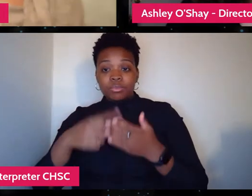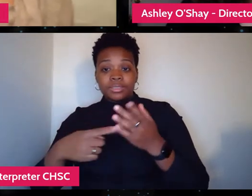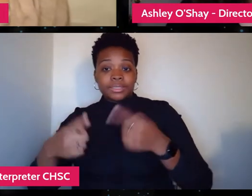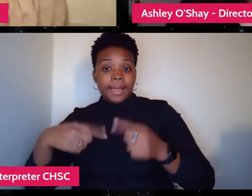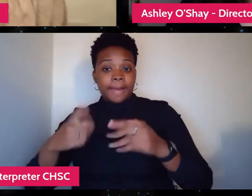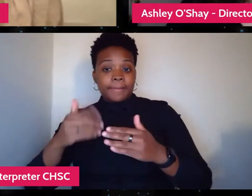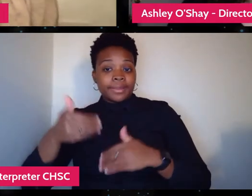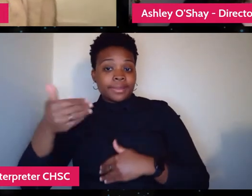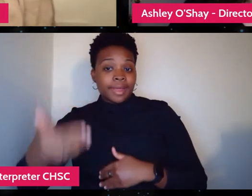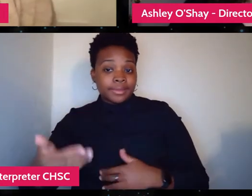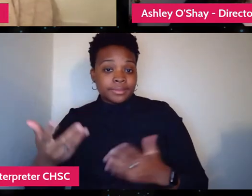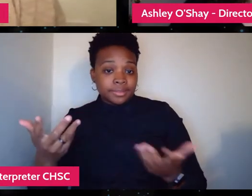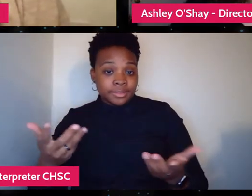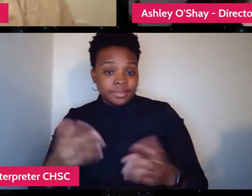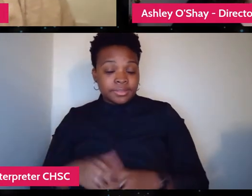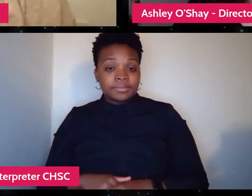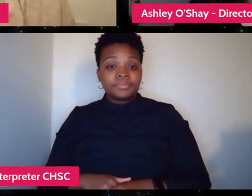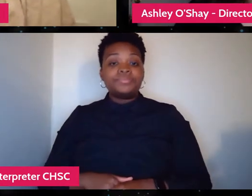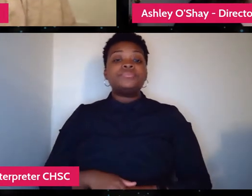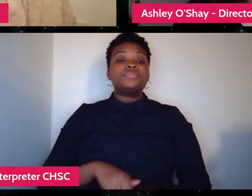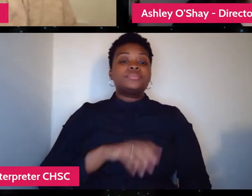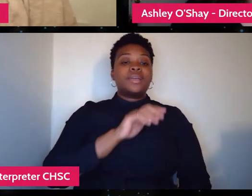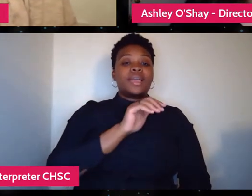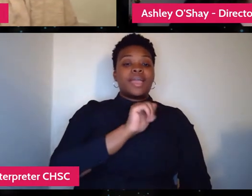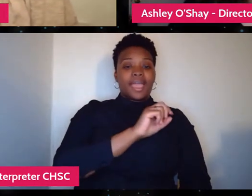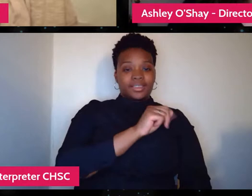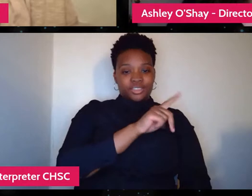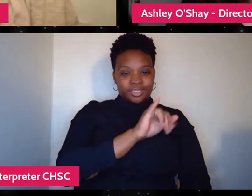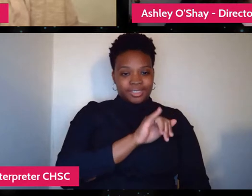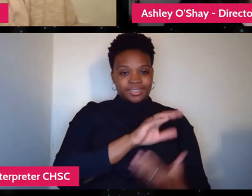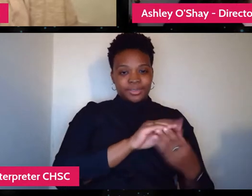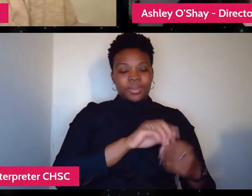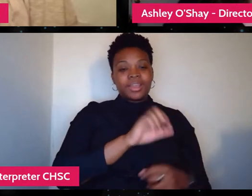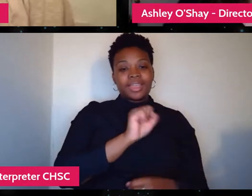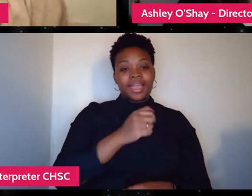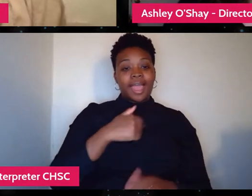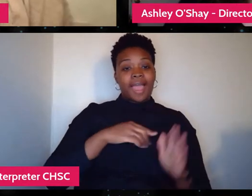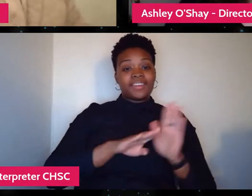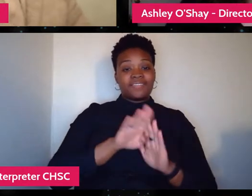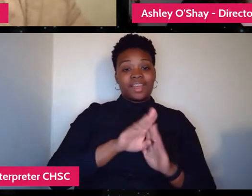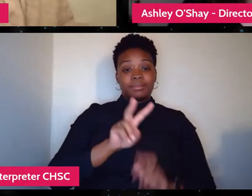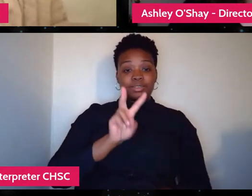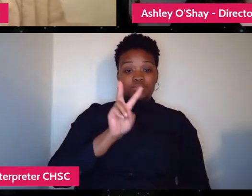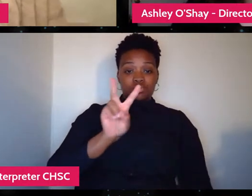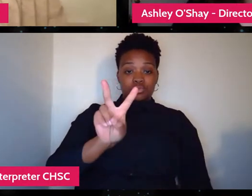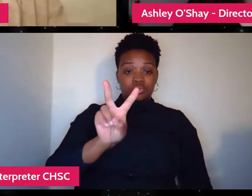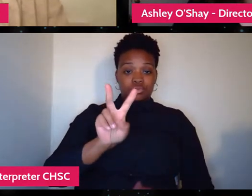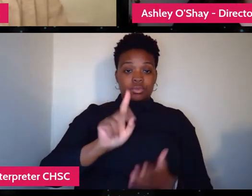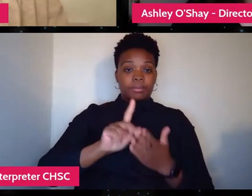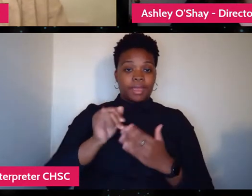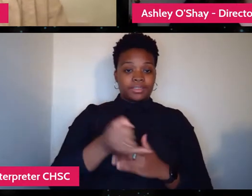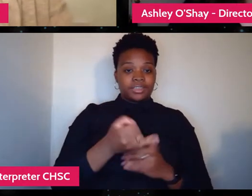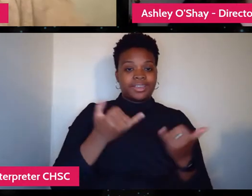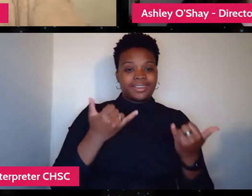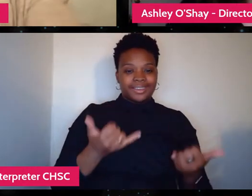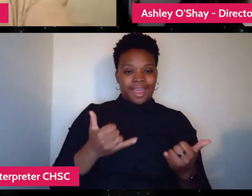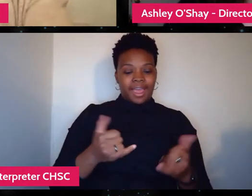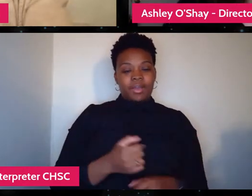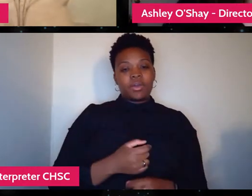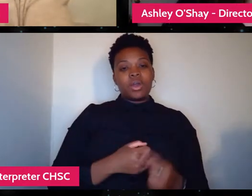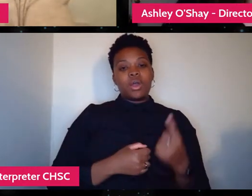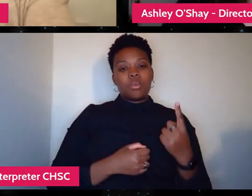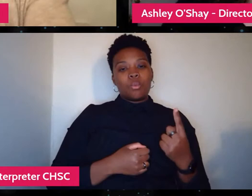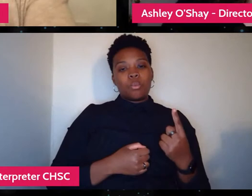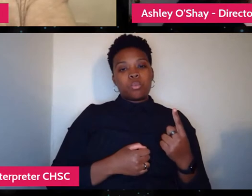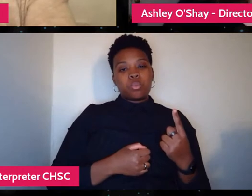next? Yes, so I'm developing two projects at the moment. One that is